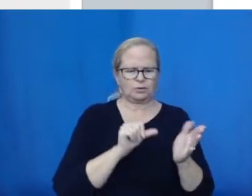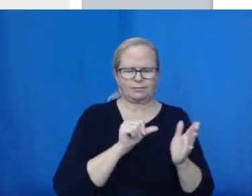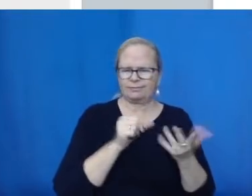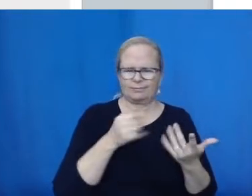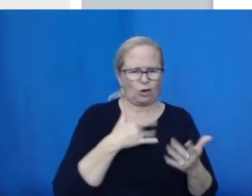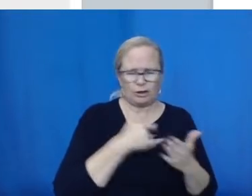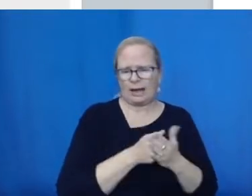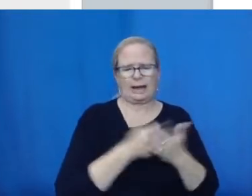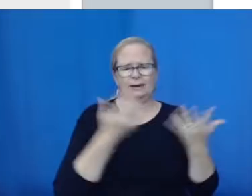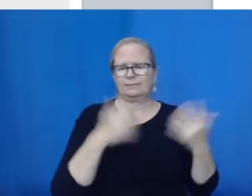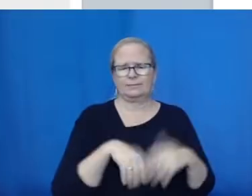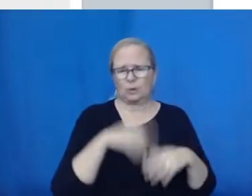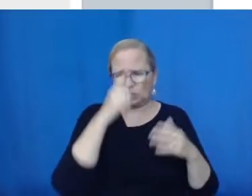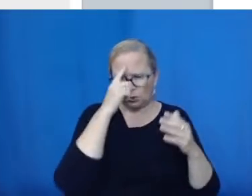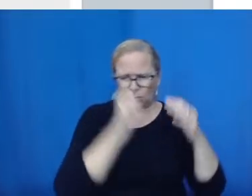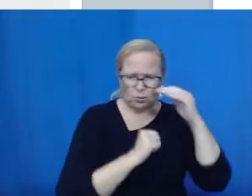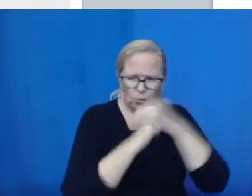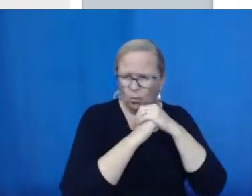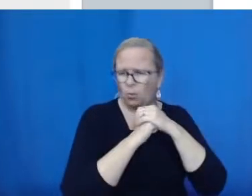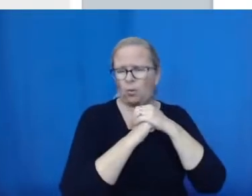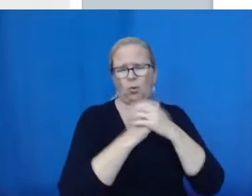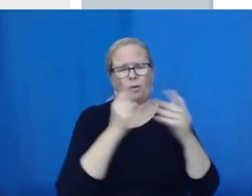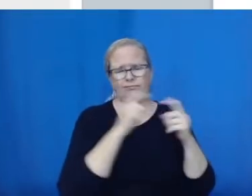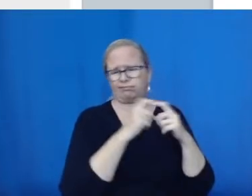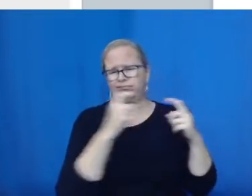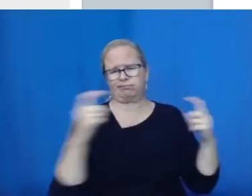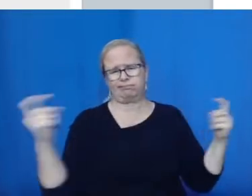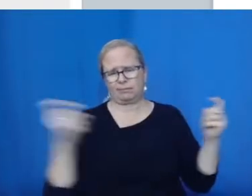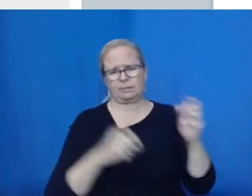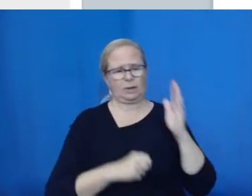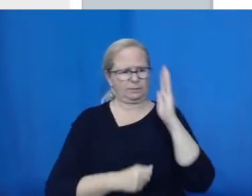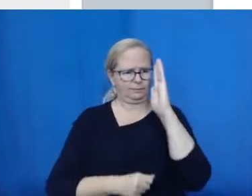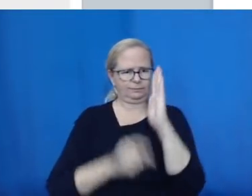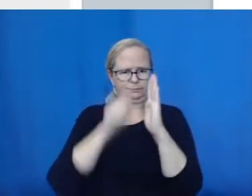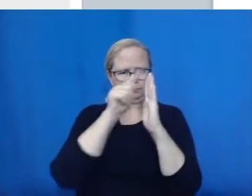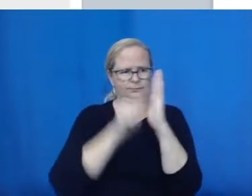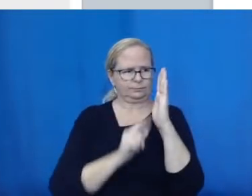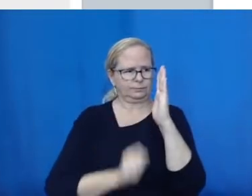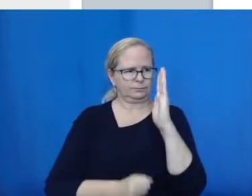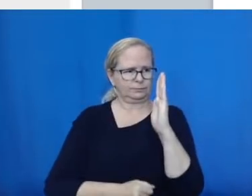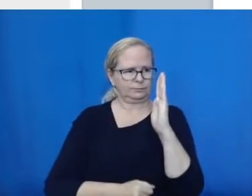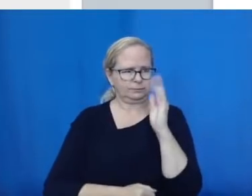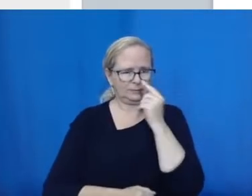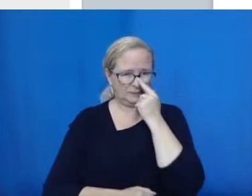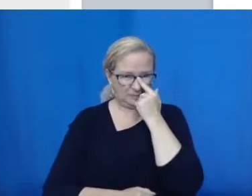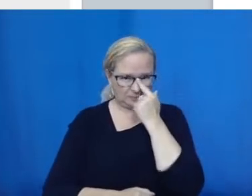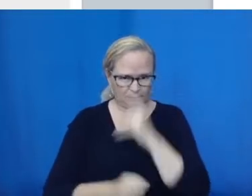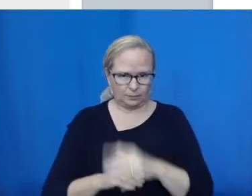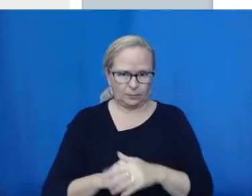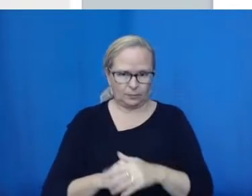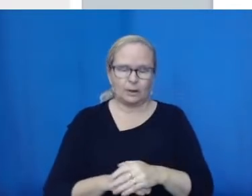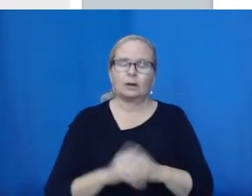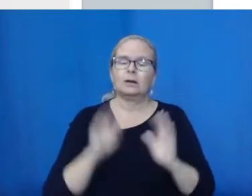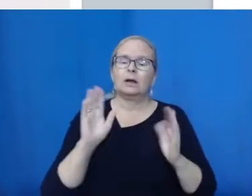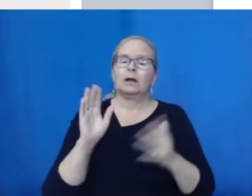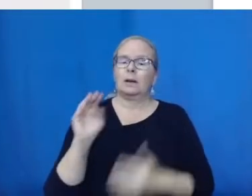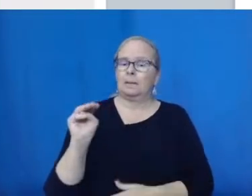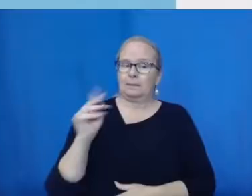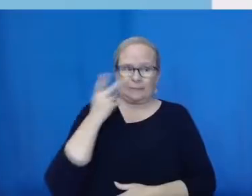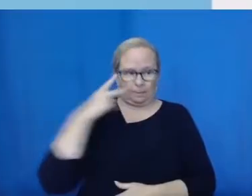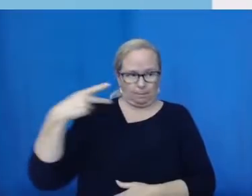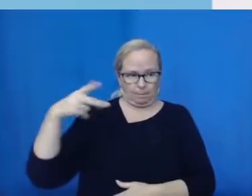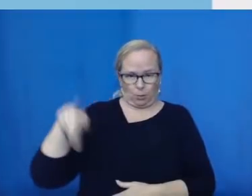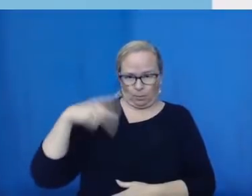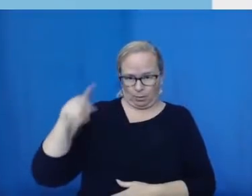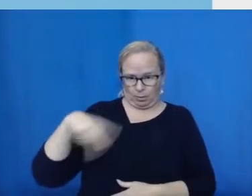The main purple blob down at the bottom is the same as the purple that you see on Alberta Health's